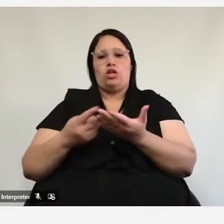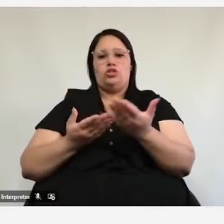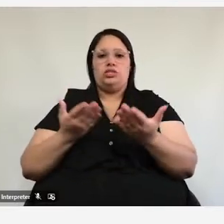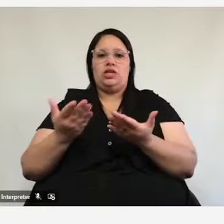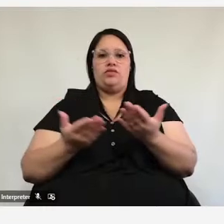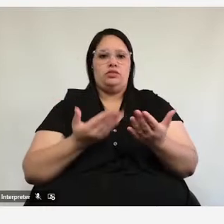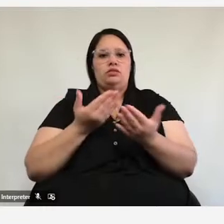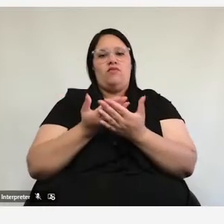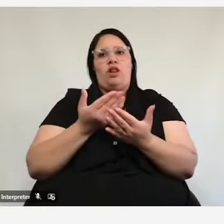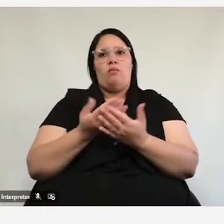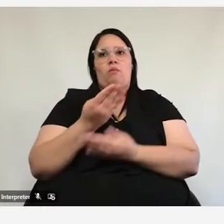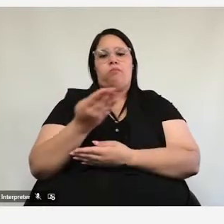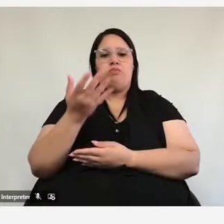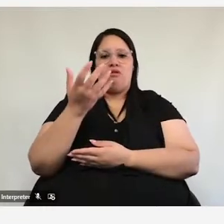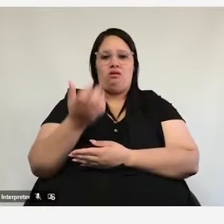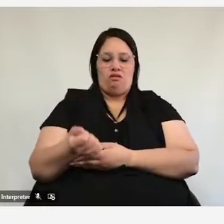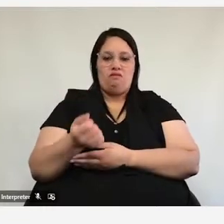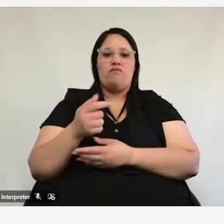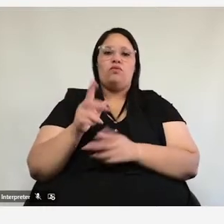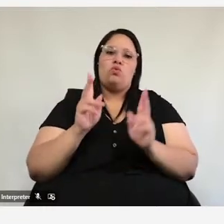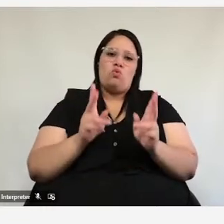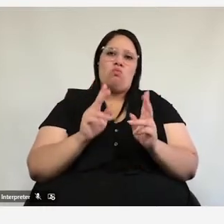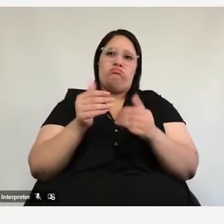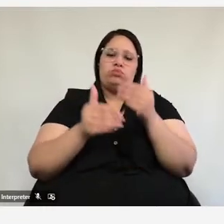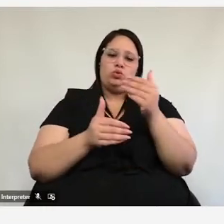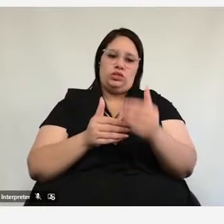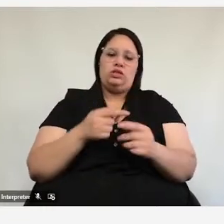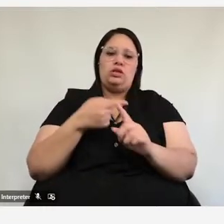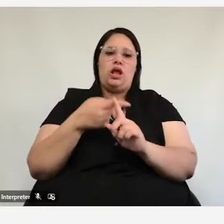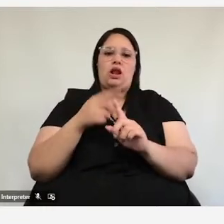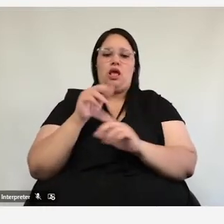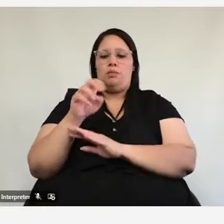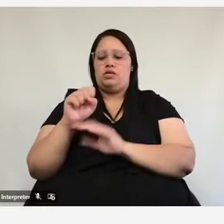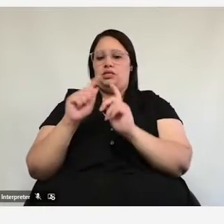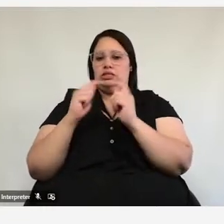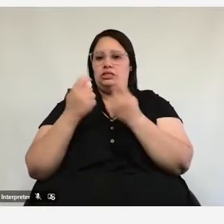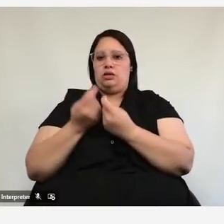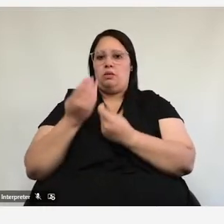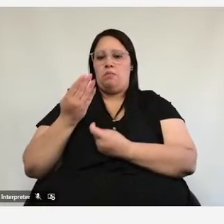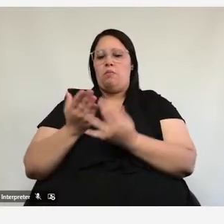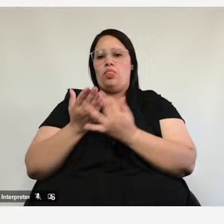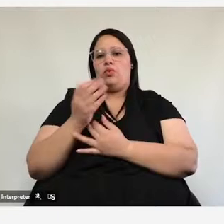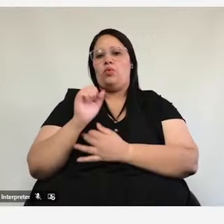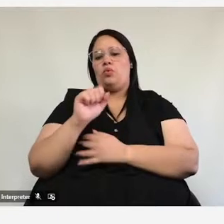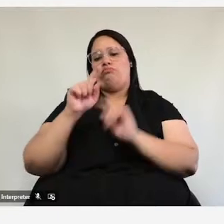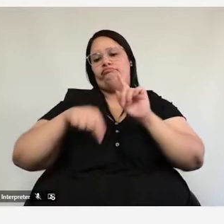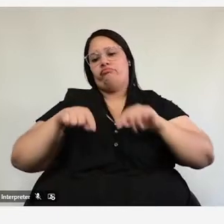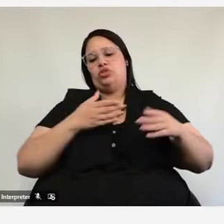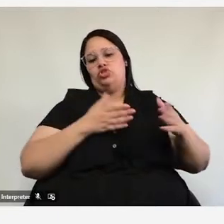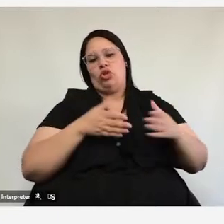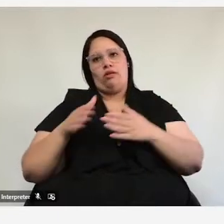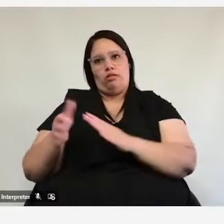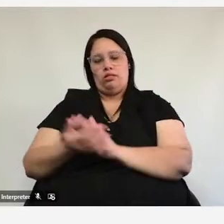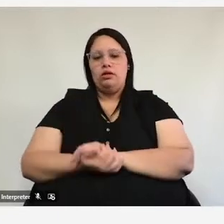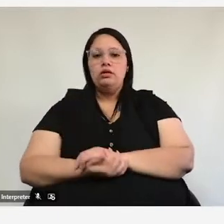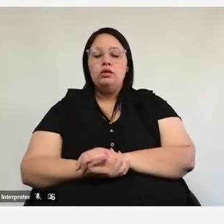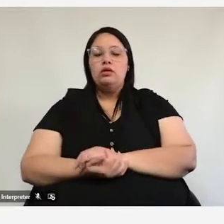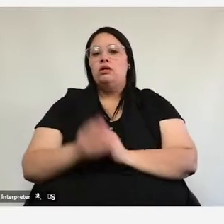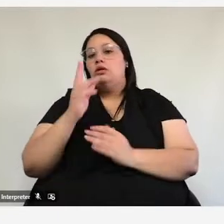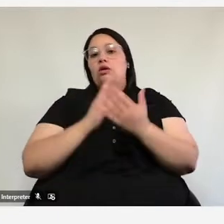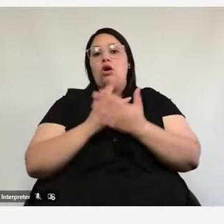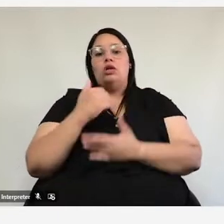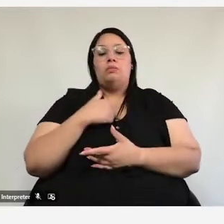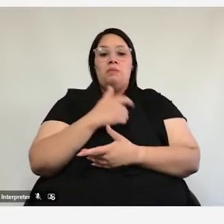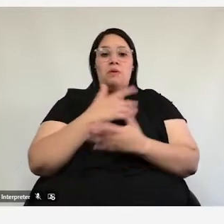services are available in the chamber as usual and on Microsoft Teams via the respective channels. Honourable members,